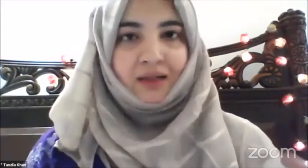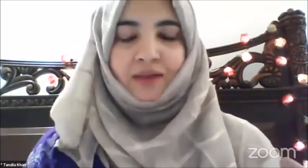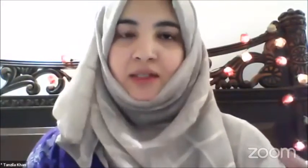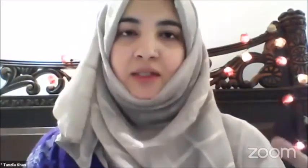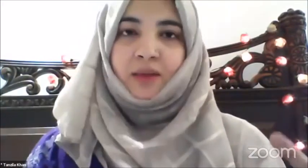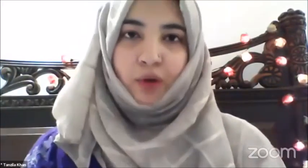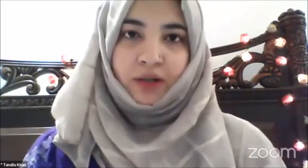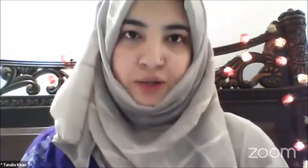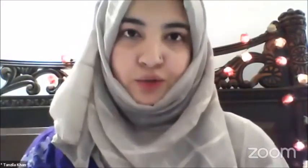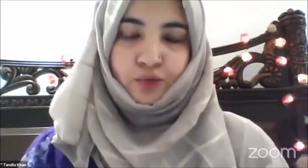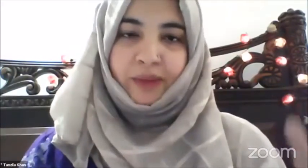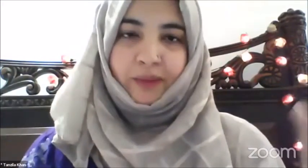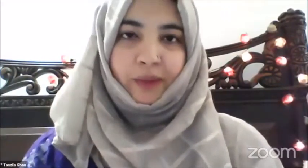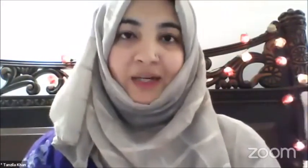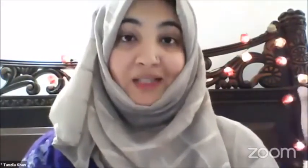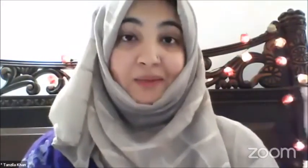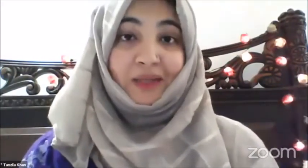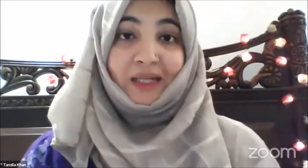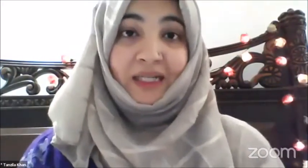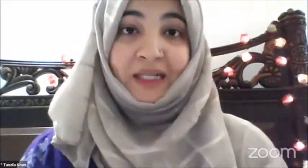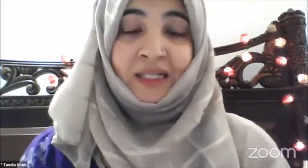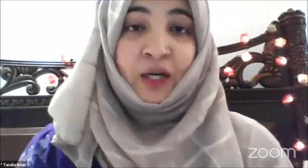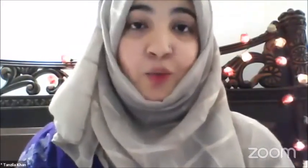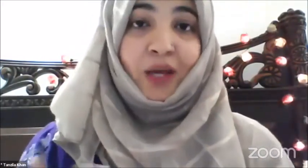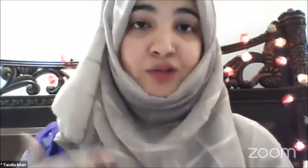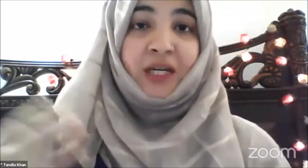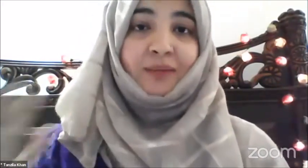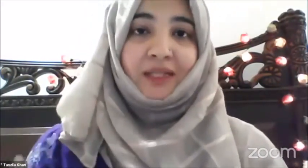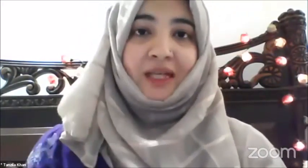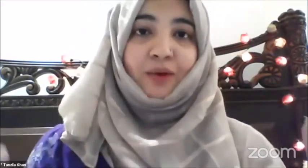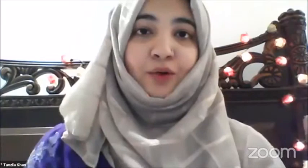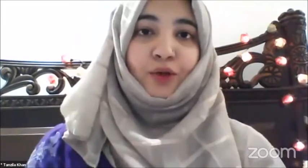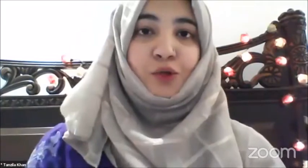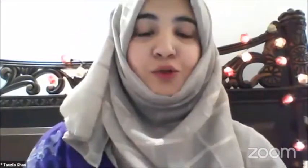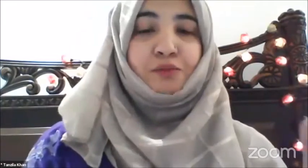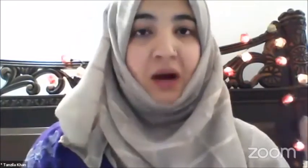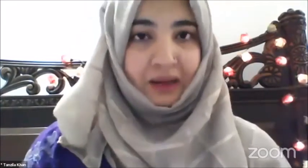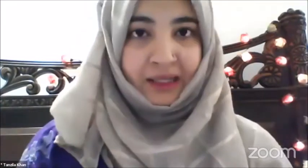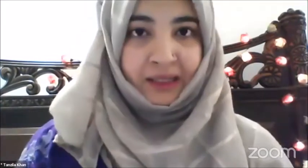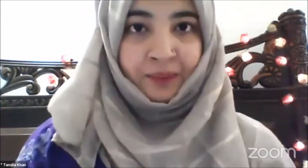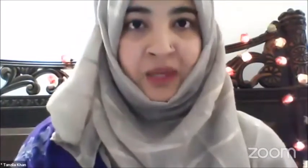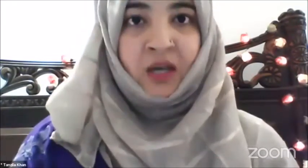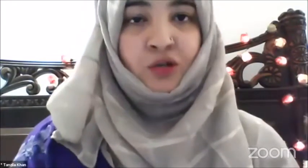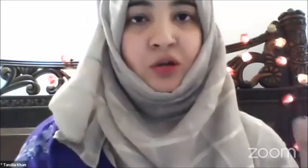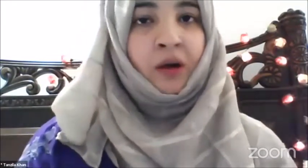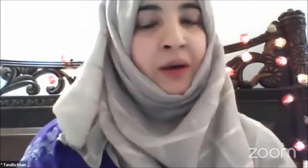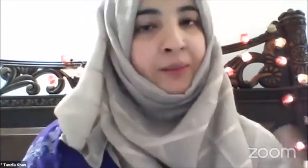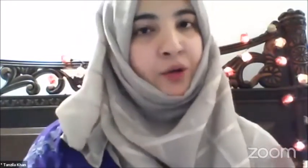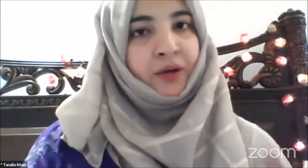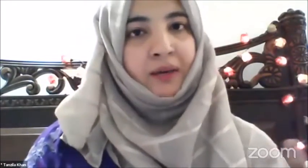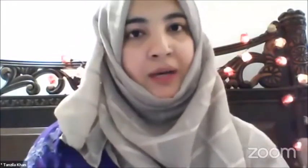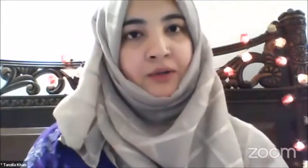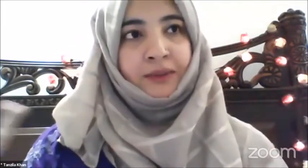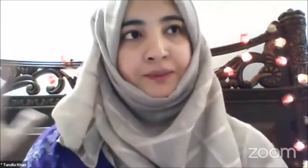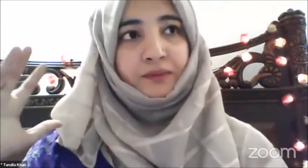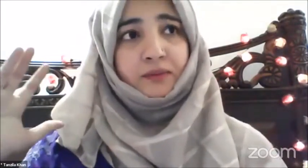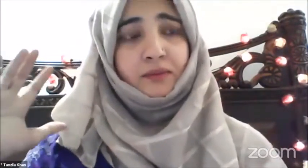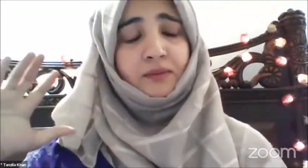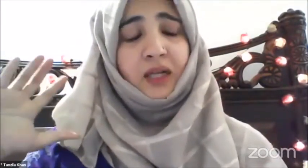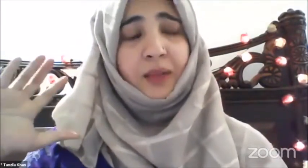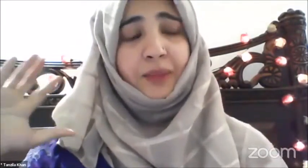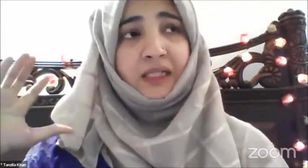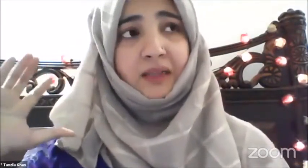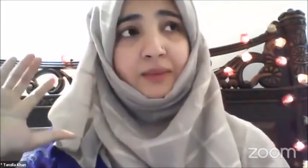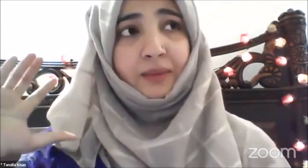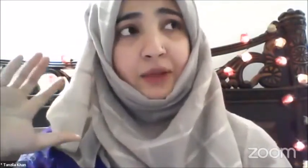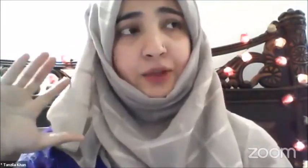provide services and products to people with disabilities, we actually miss out on a huge market. So now I'm talking about